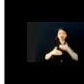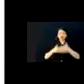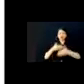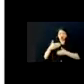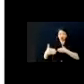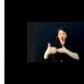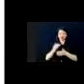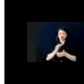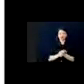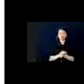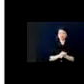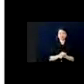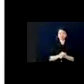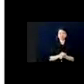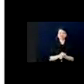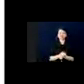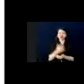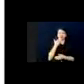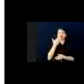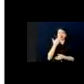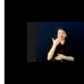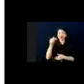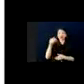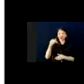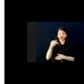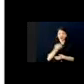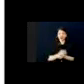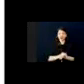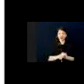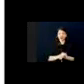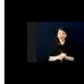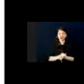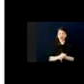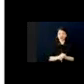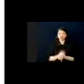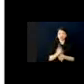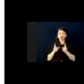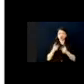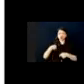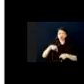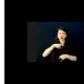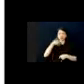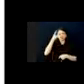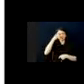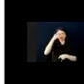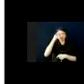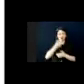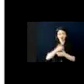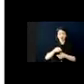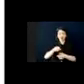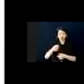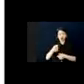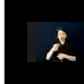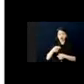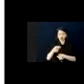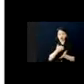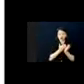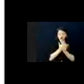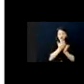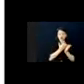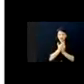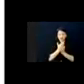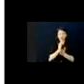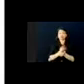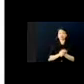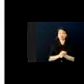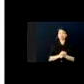And when we think about access, one of the key pieces to access is Indonesia's agent network. On the left-hand side of